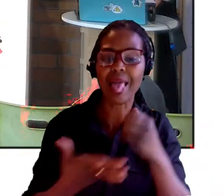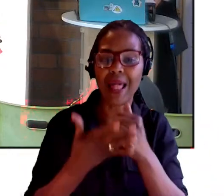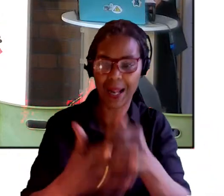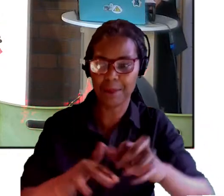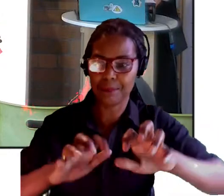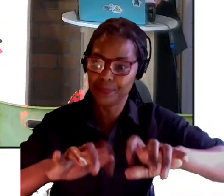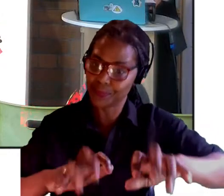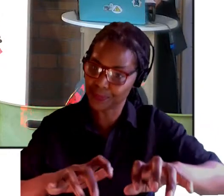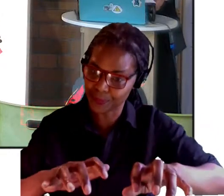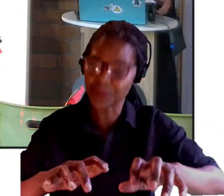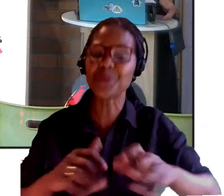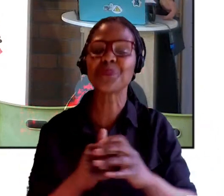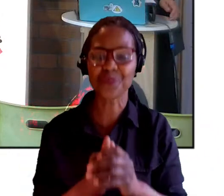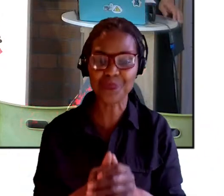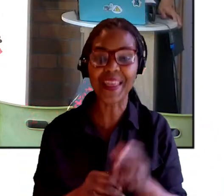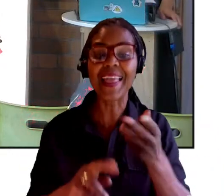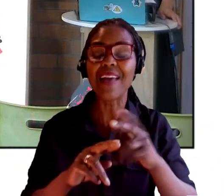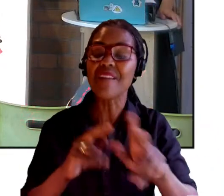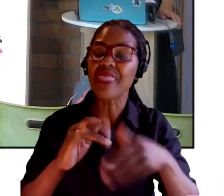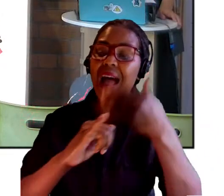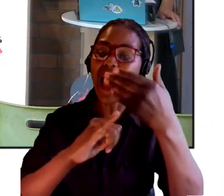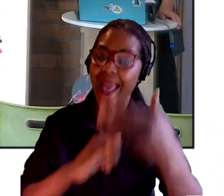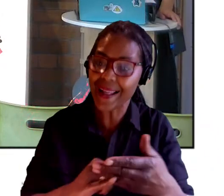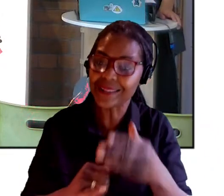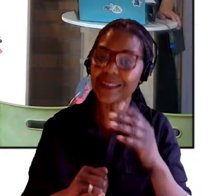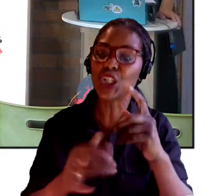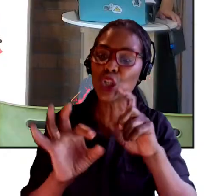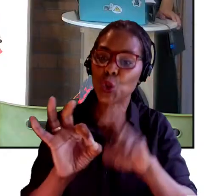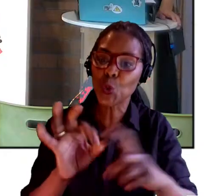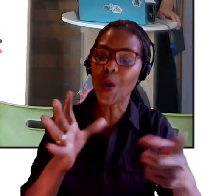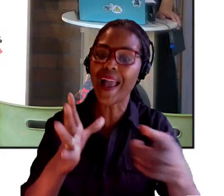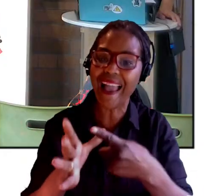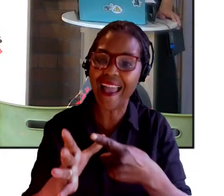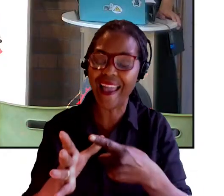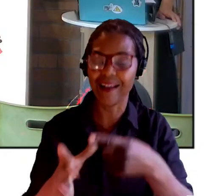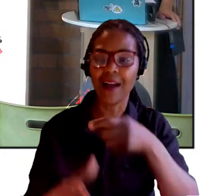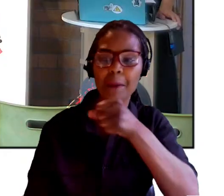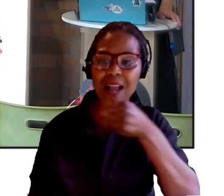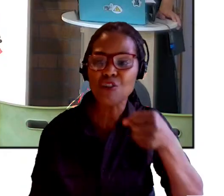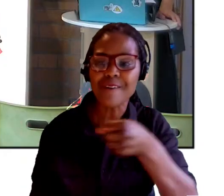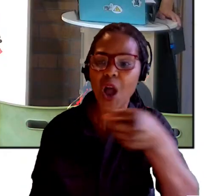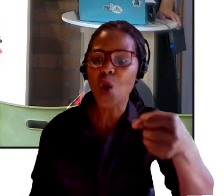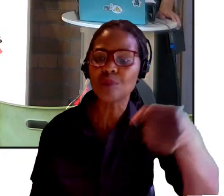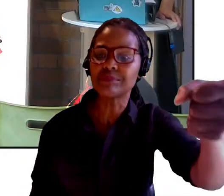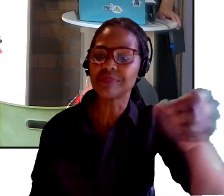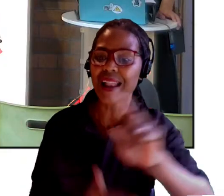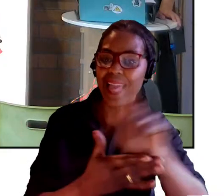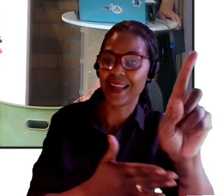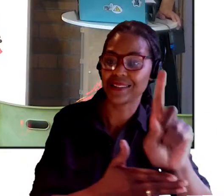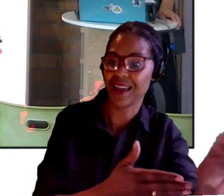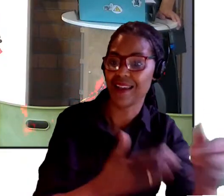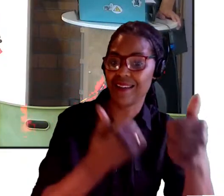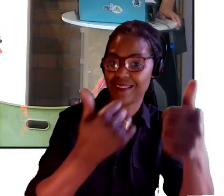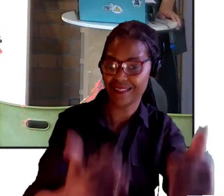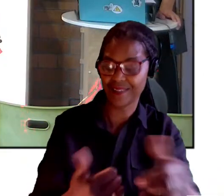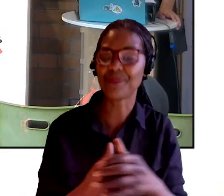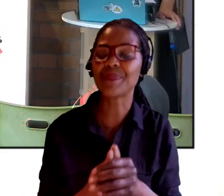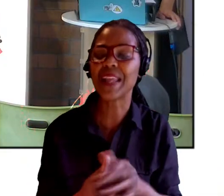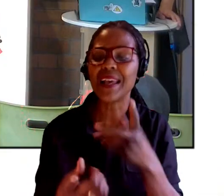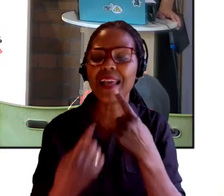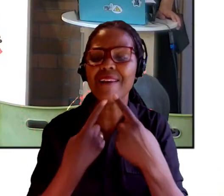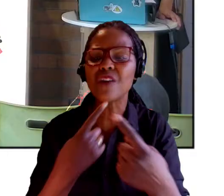around a microphone so that the folks at home and also Ruth can hear you. You can get news on all of our future talks by heading